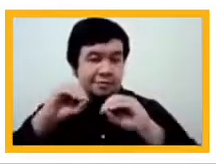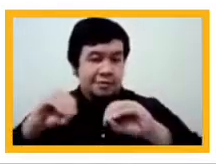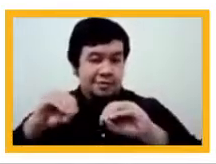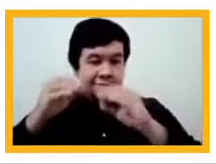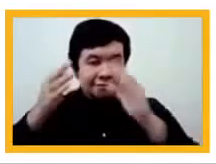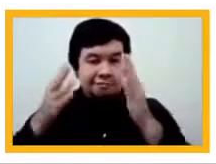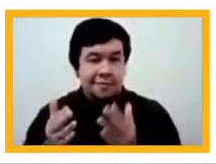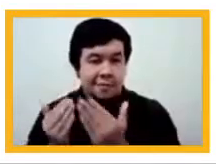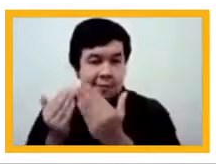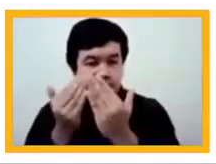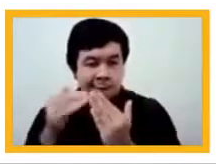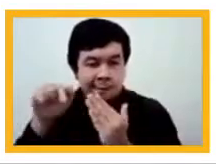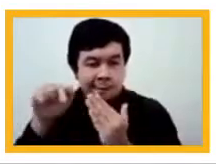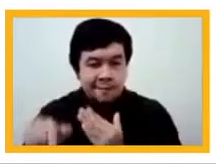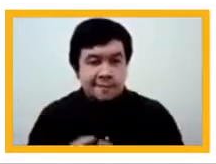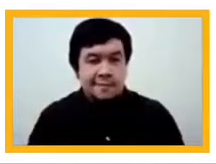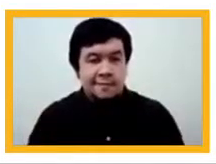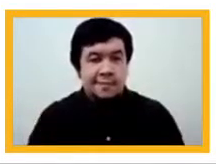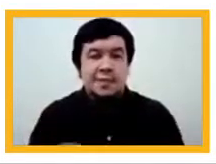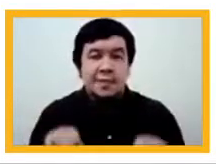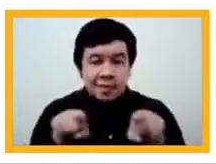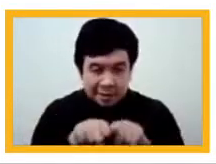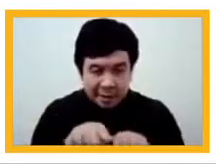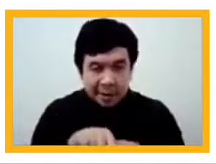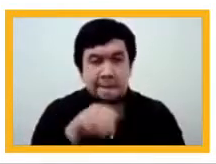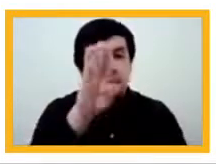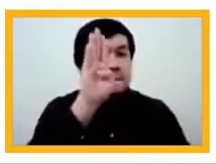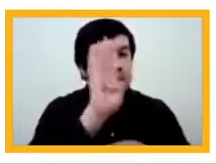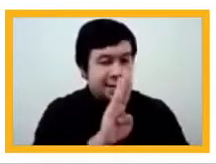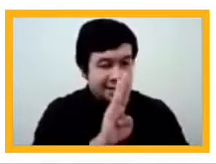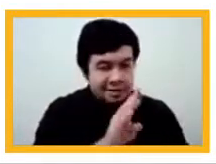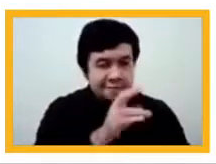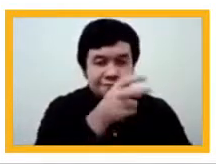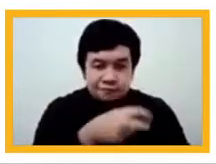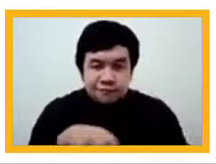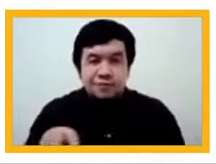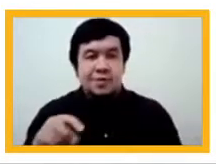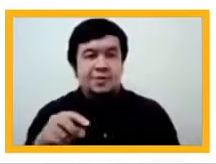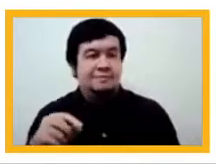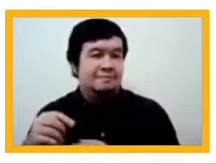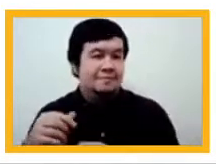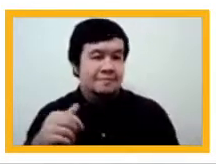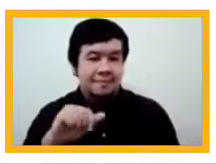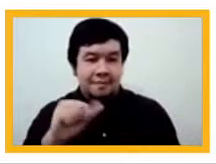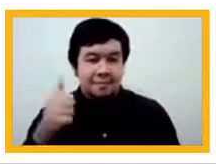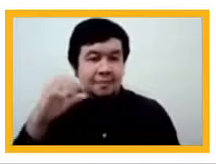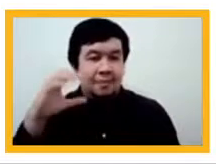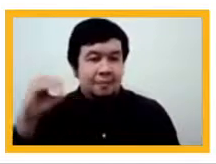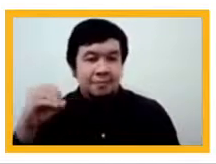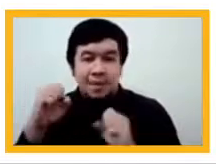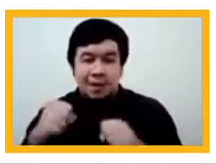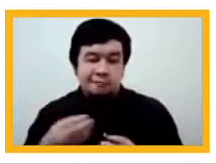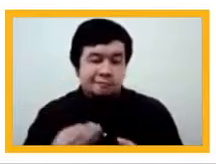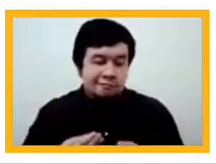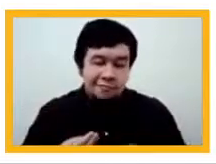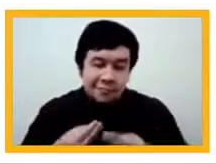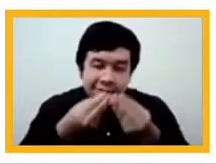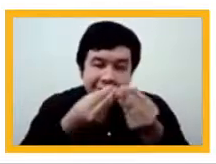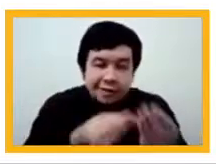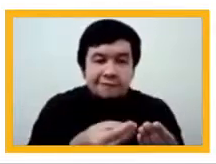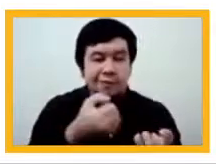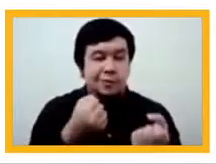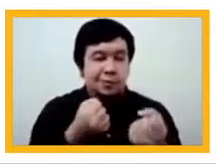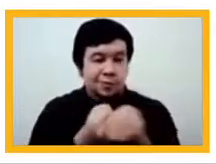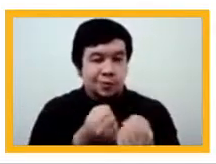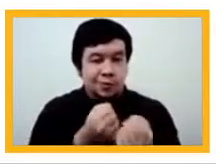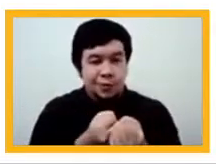and enterprises can donate to education institutions. They can provide innovative learning content